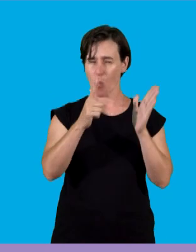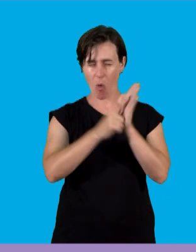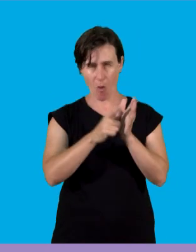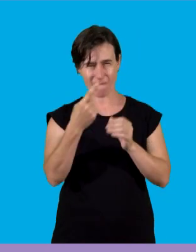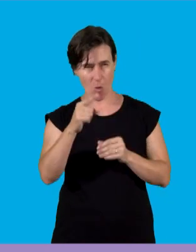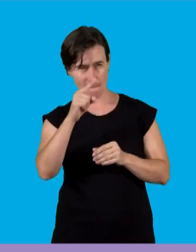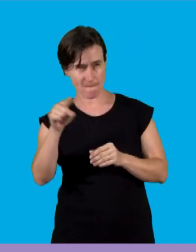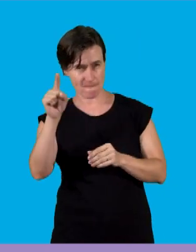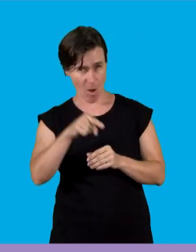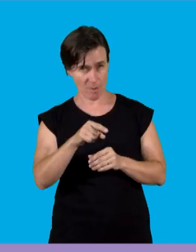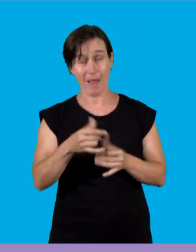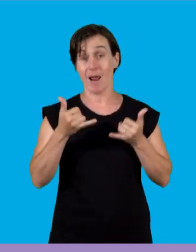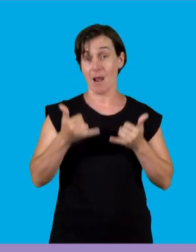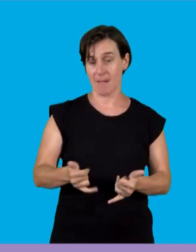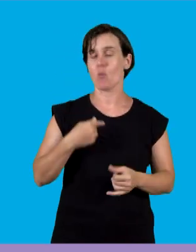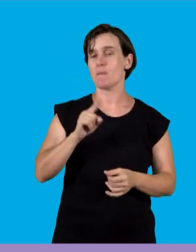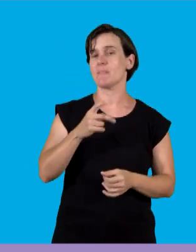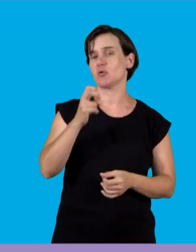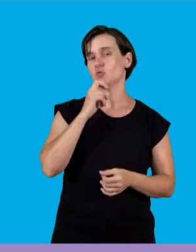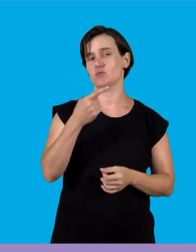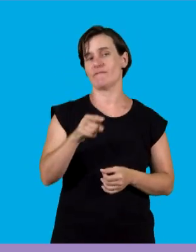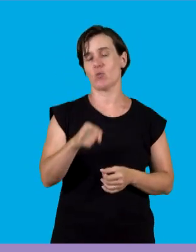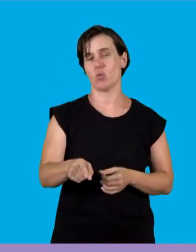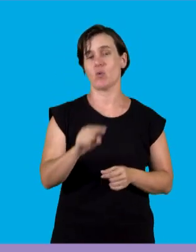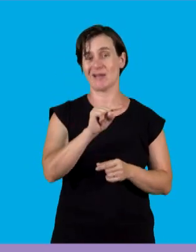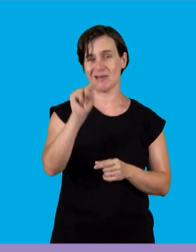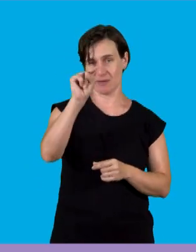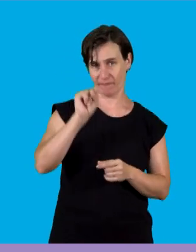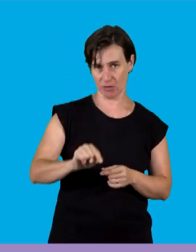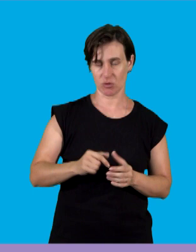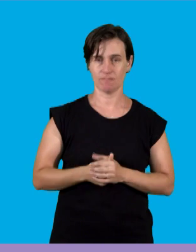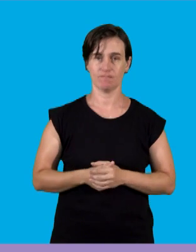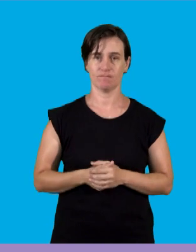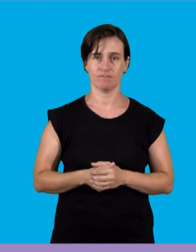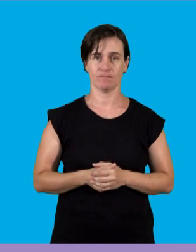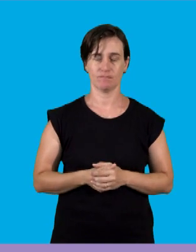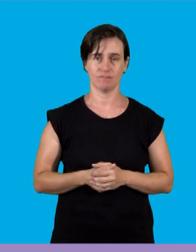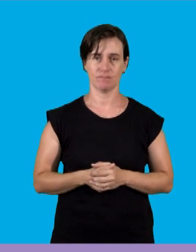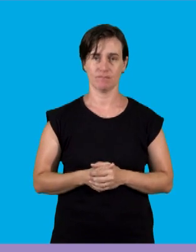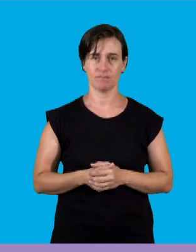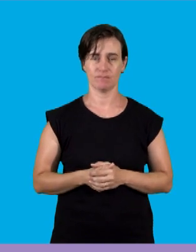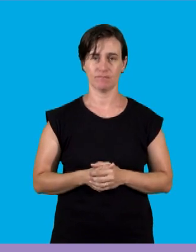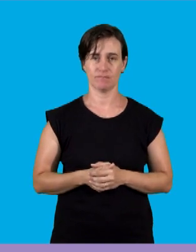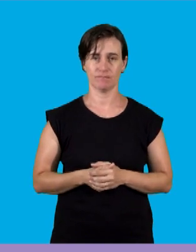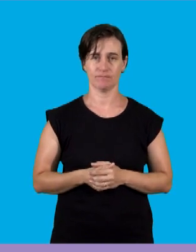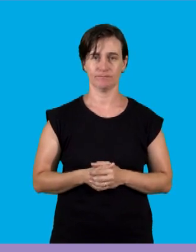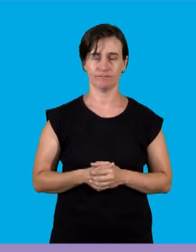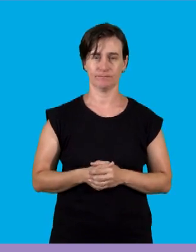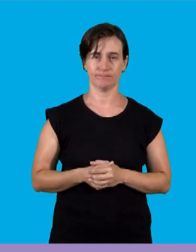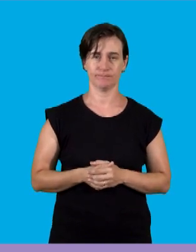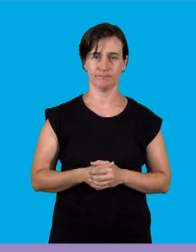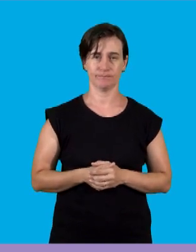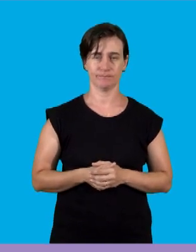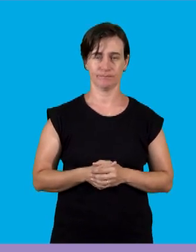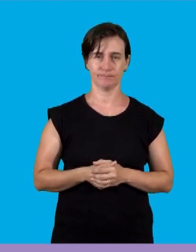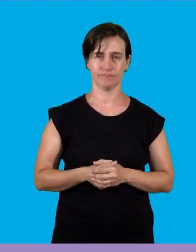part of our expression. Now we need to look at the division part of our explanation, or